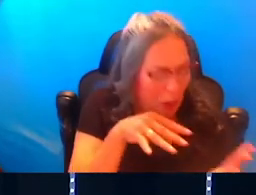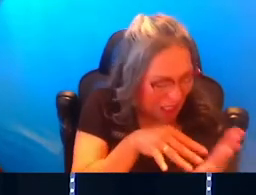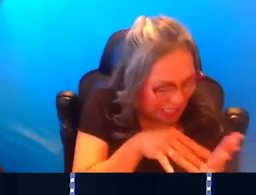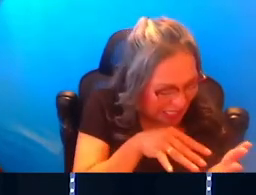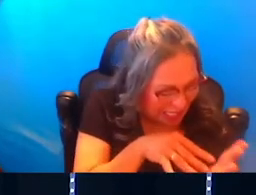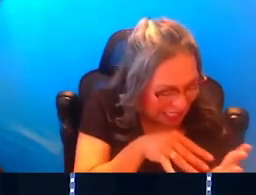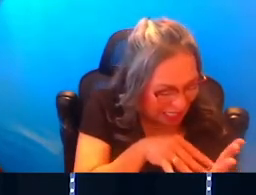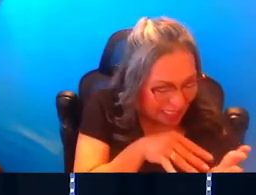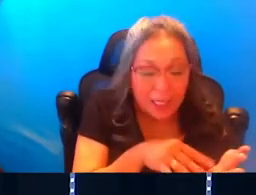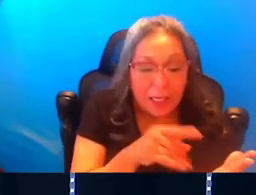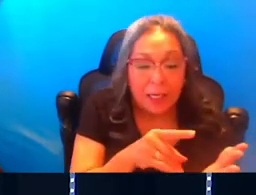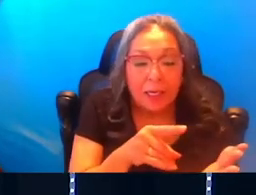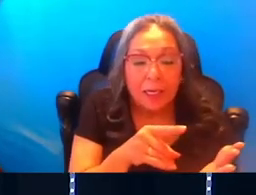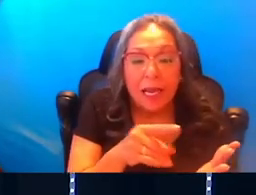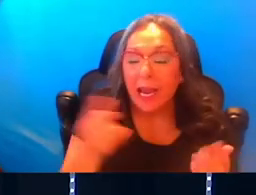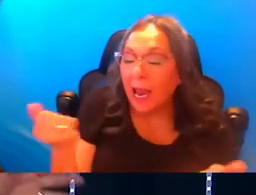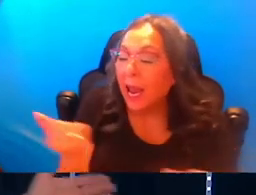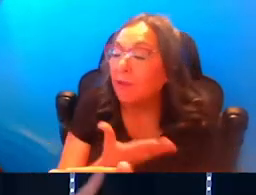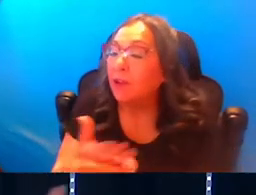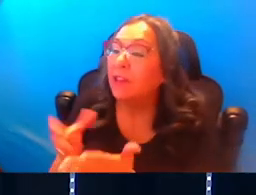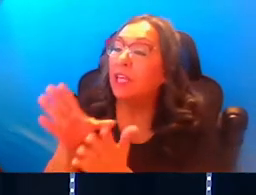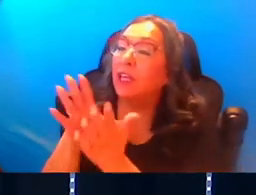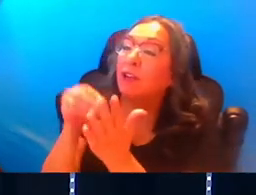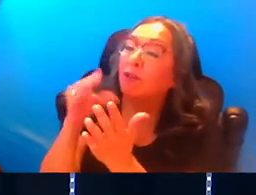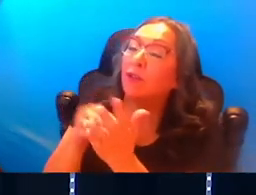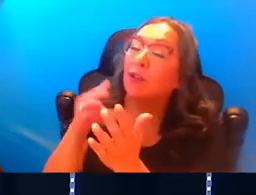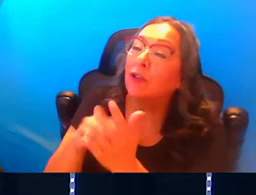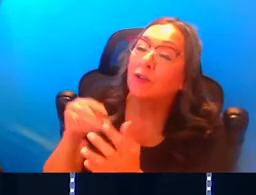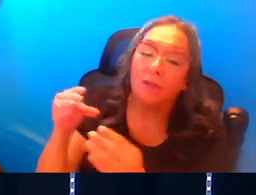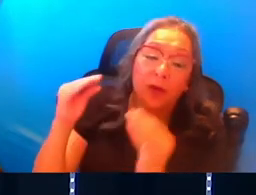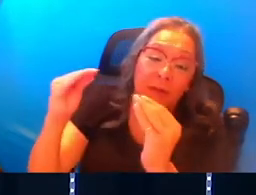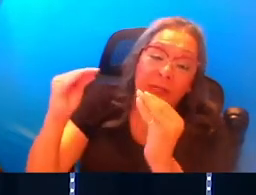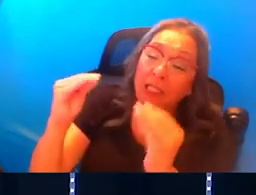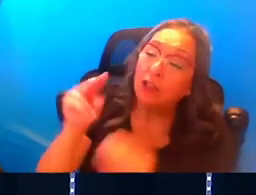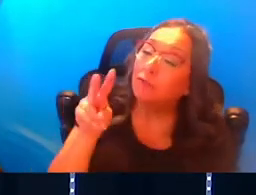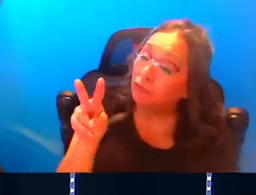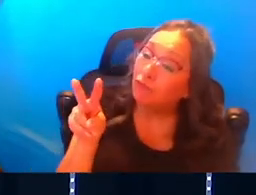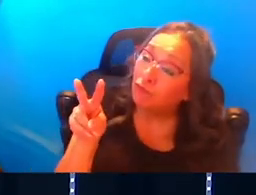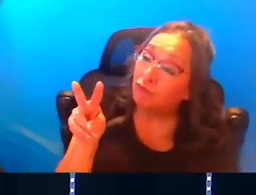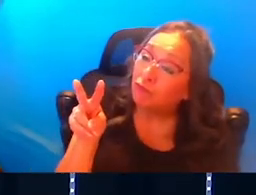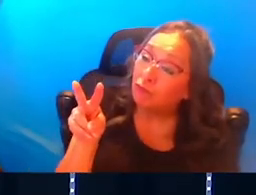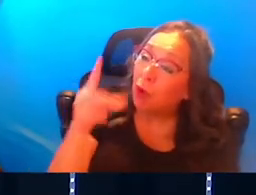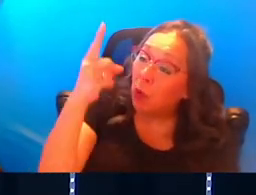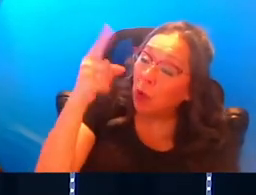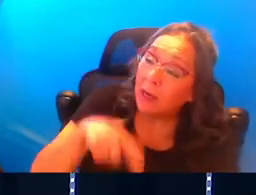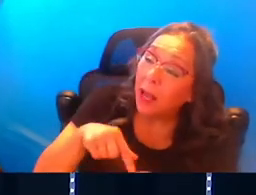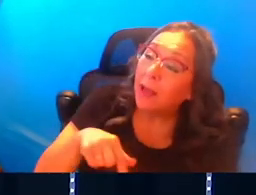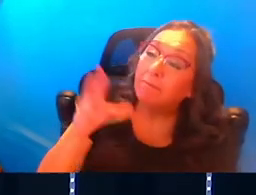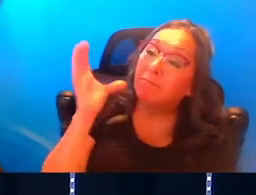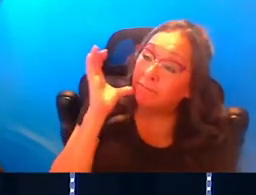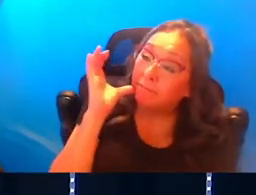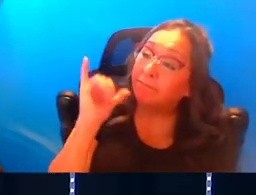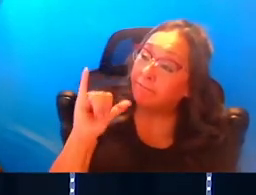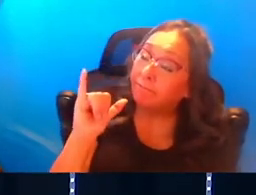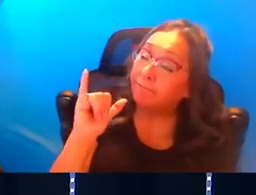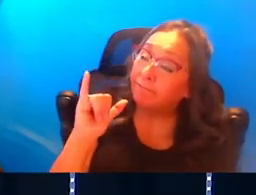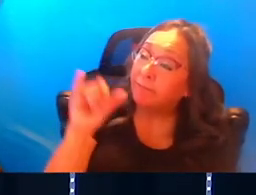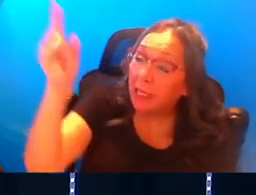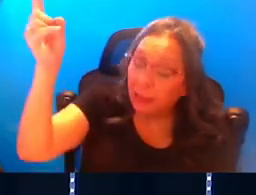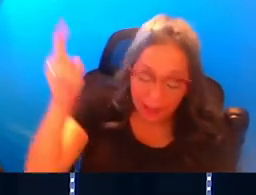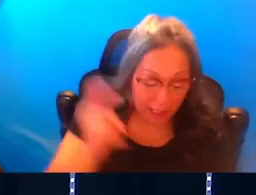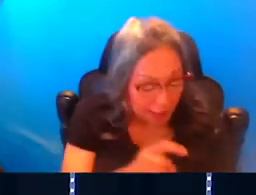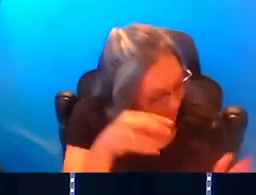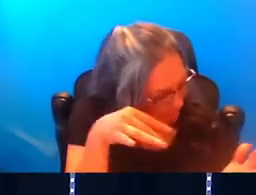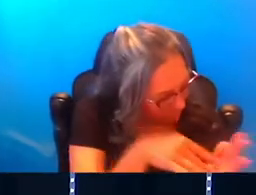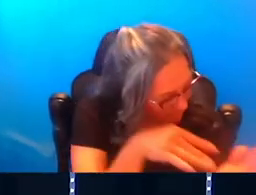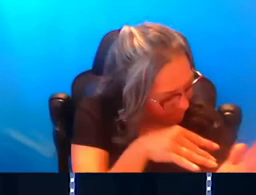test? You've taken all this stuff that you've heard from this professor one time, and you take it all again, and you reorganize it, and you